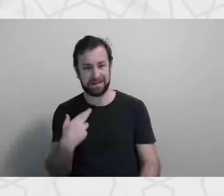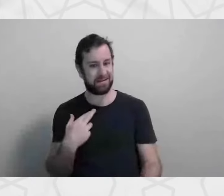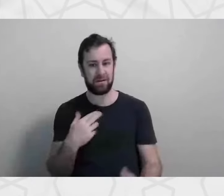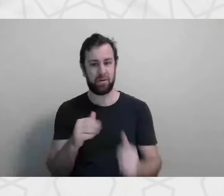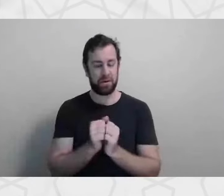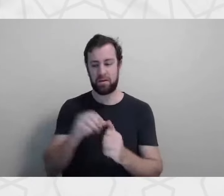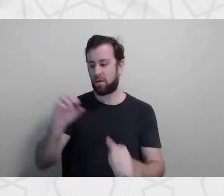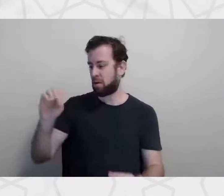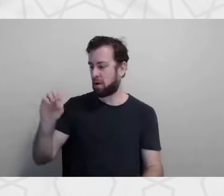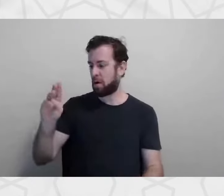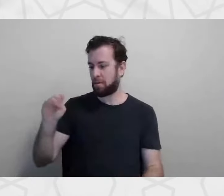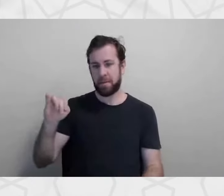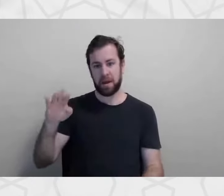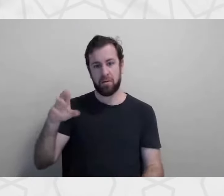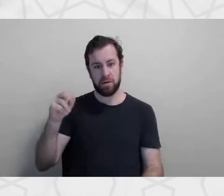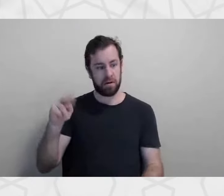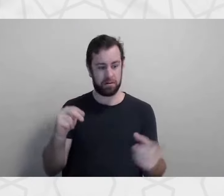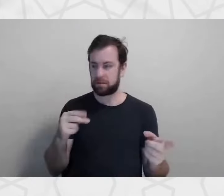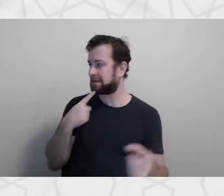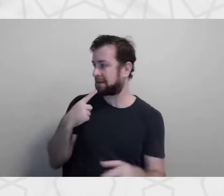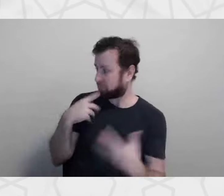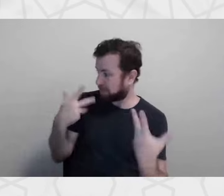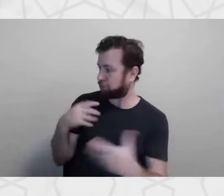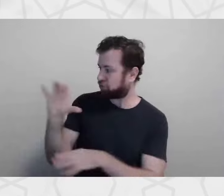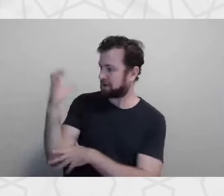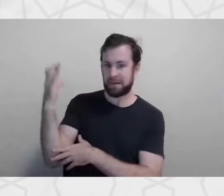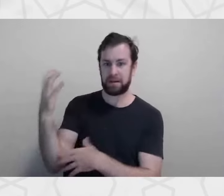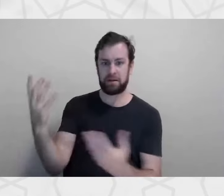Omicron moving around? He said, it's Christmas.